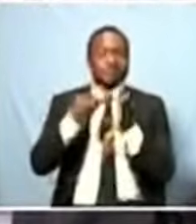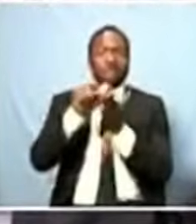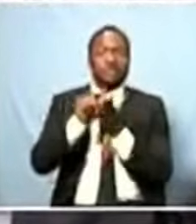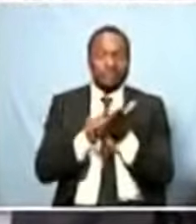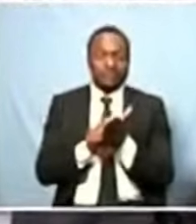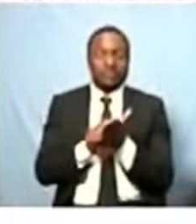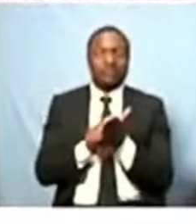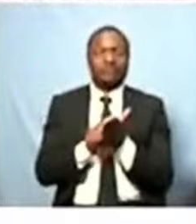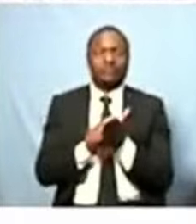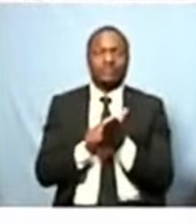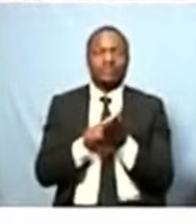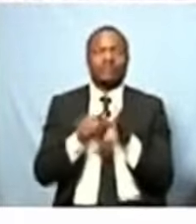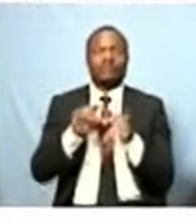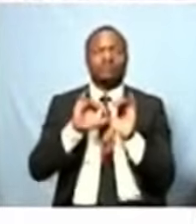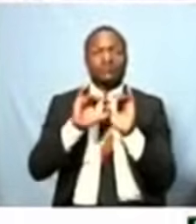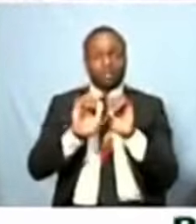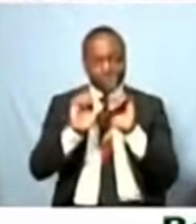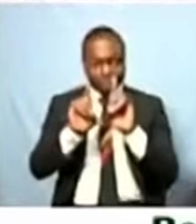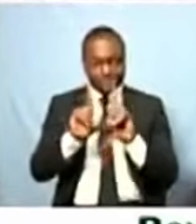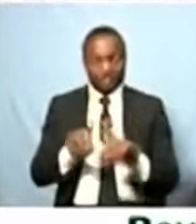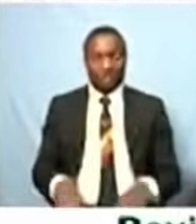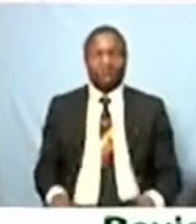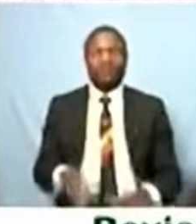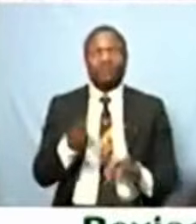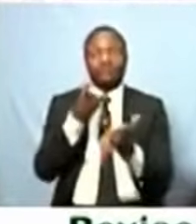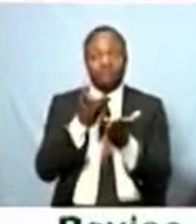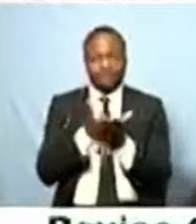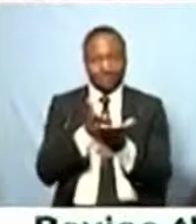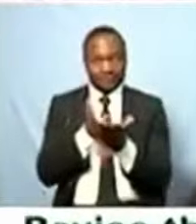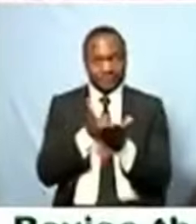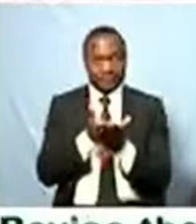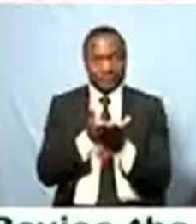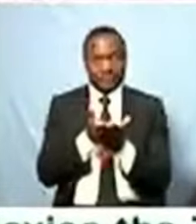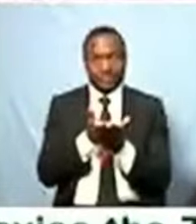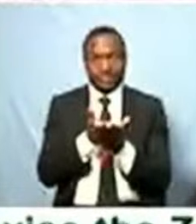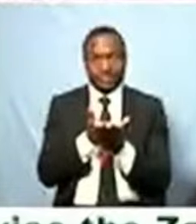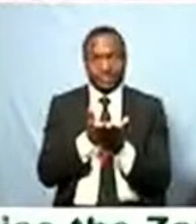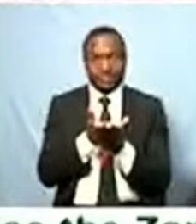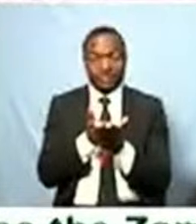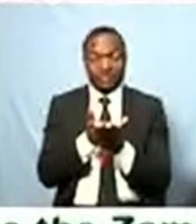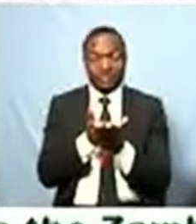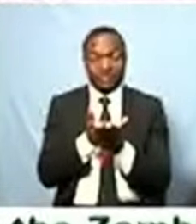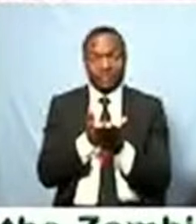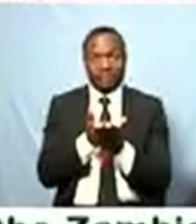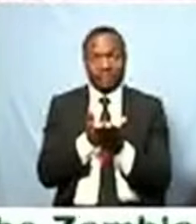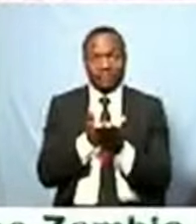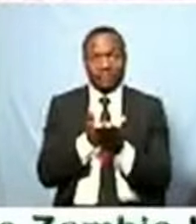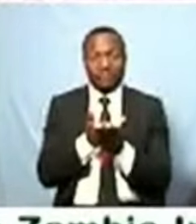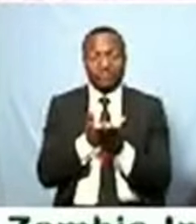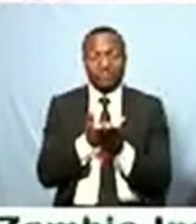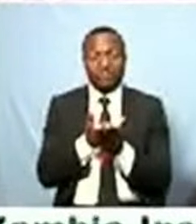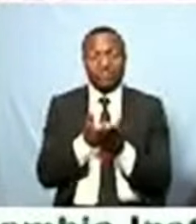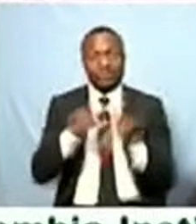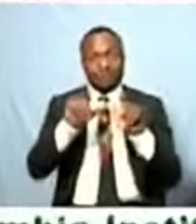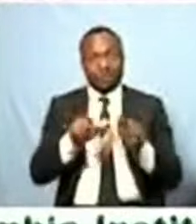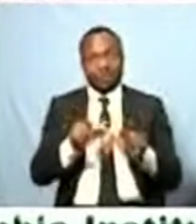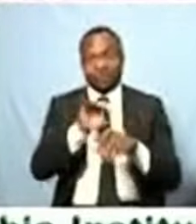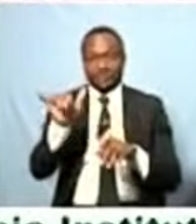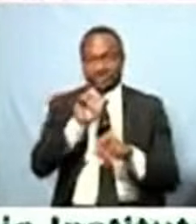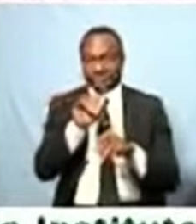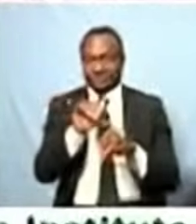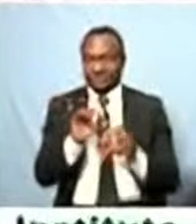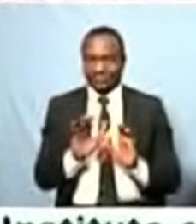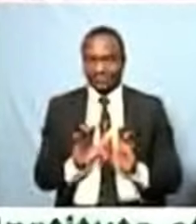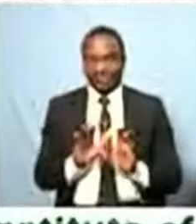Education. Madam Speaker, this motion does not seek to lower the standards in terms of legal training and admission to the